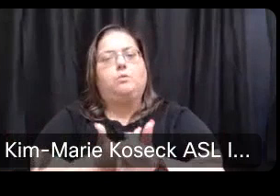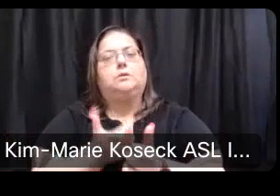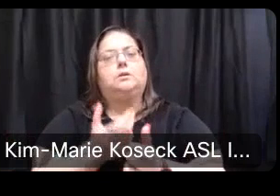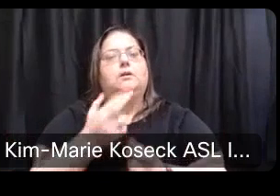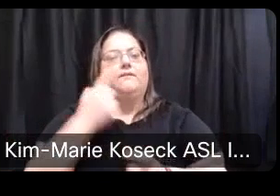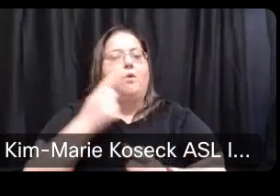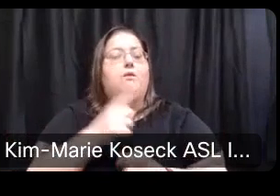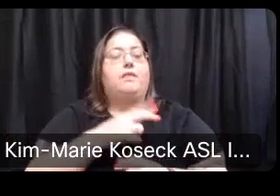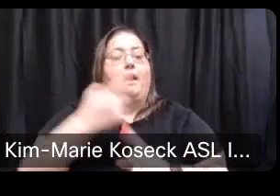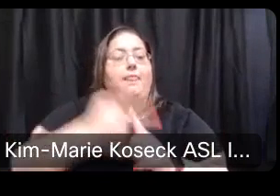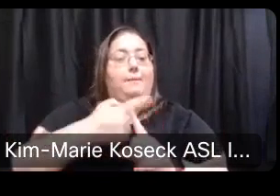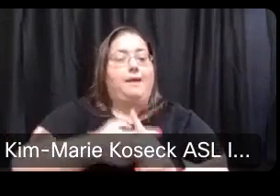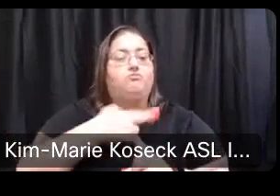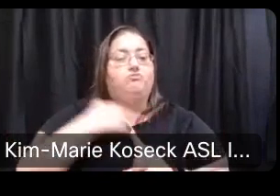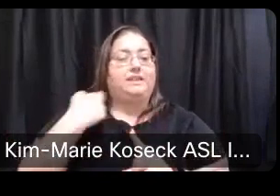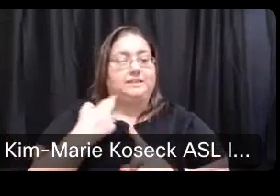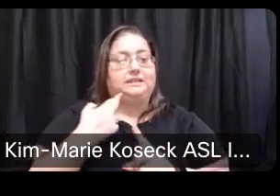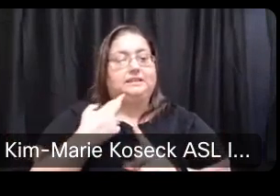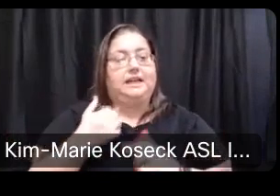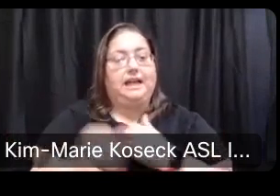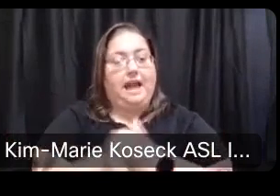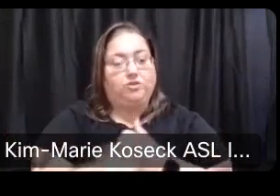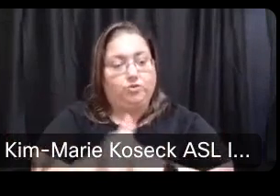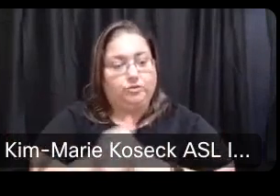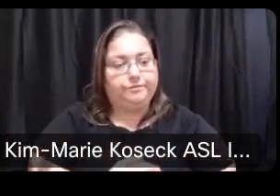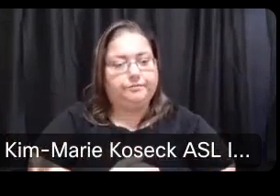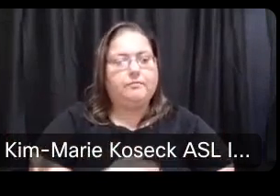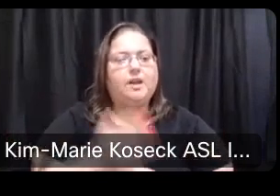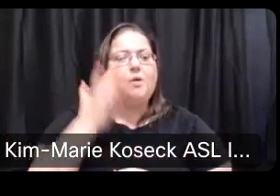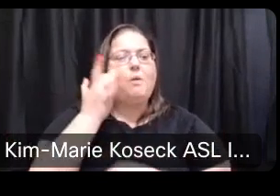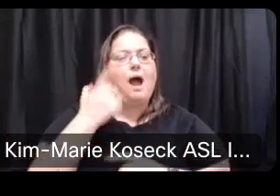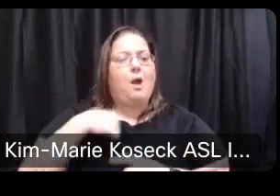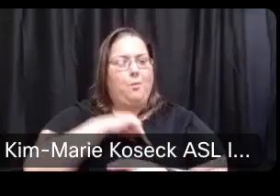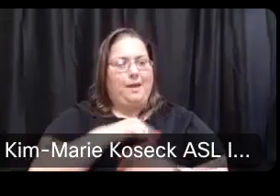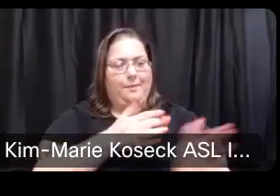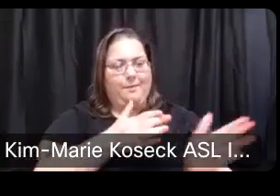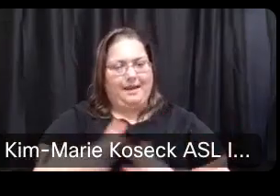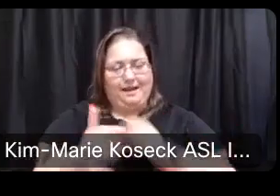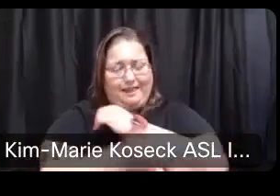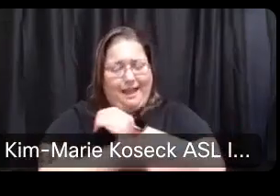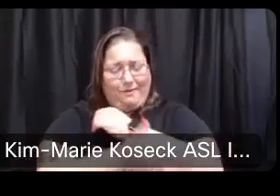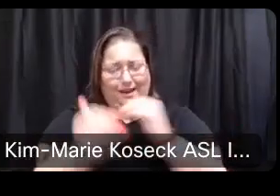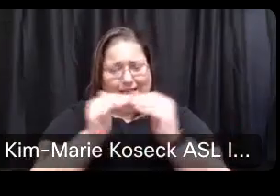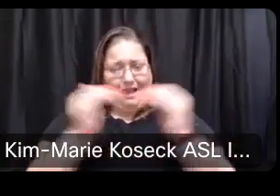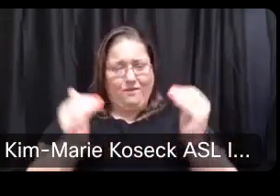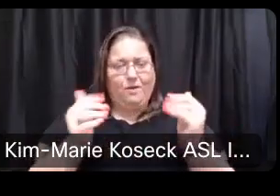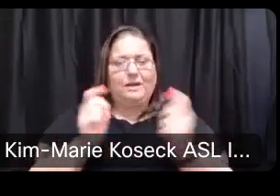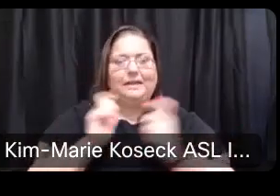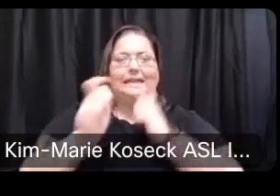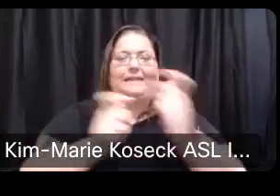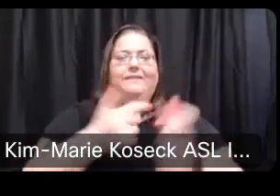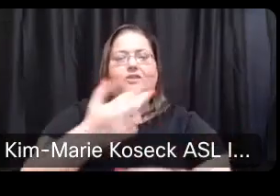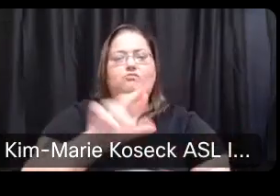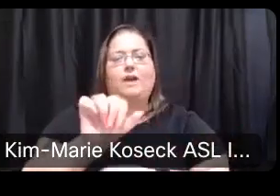hazards. Next slide, please. So why are we planning on the county level? Why are we giving grants to counties